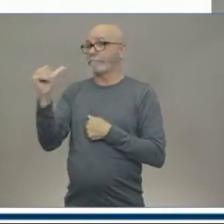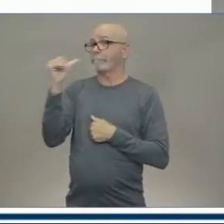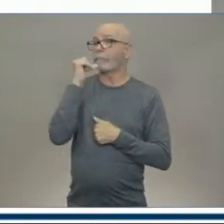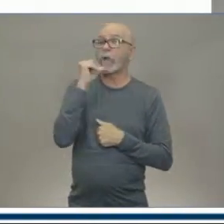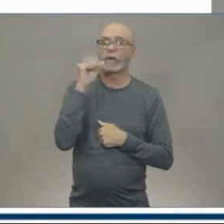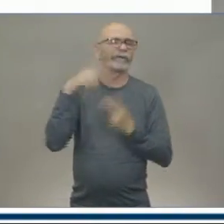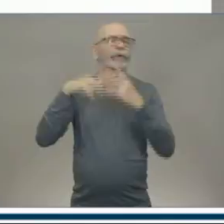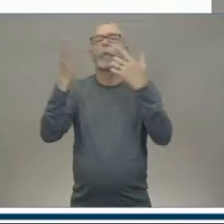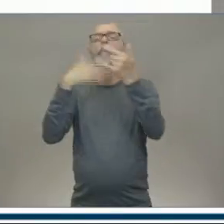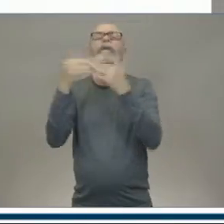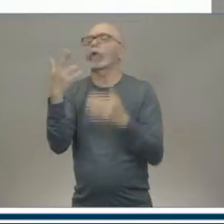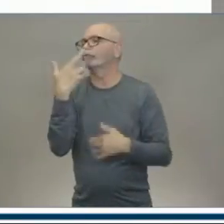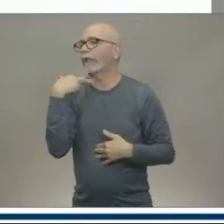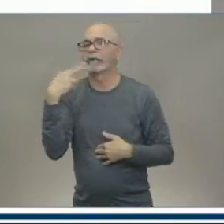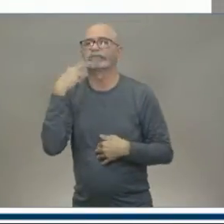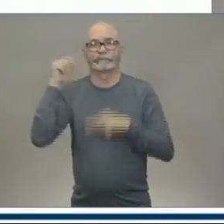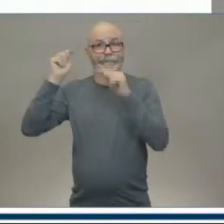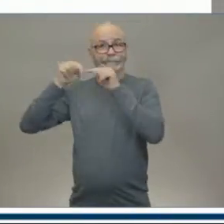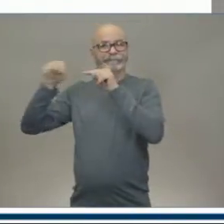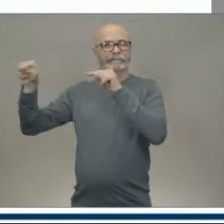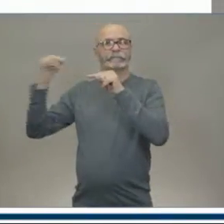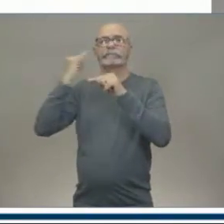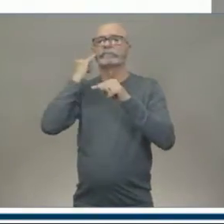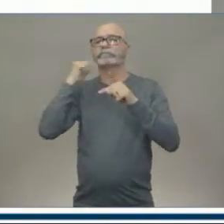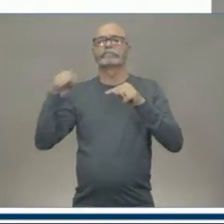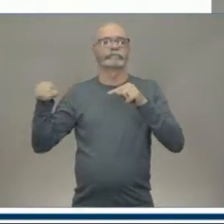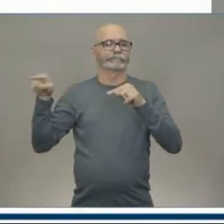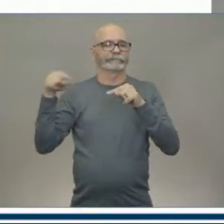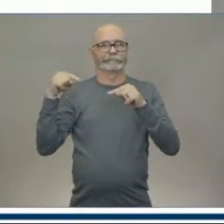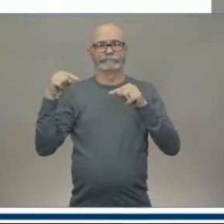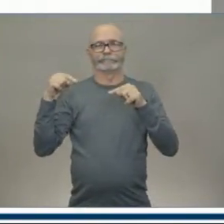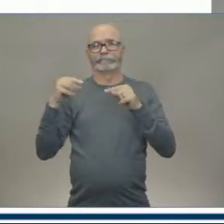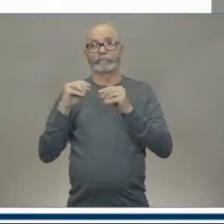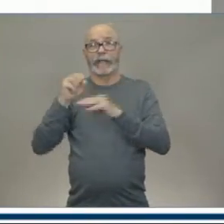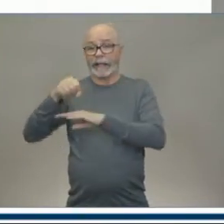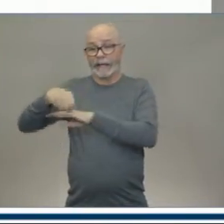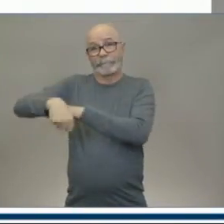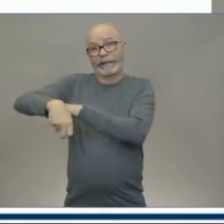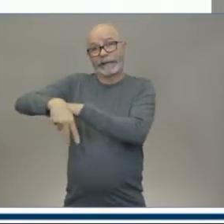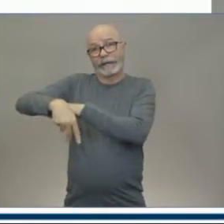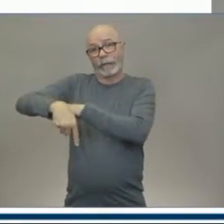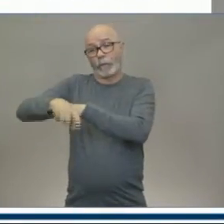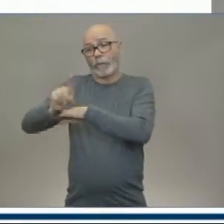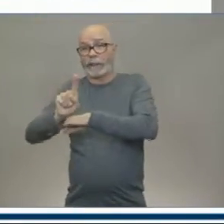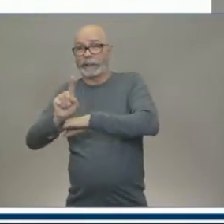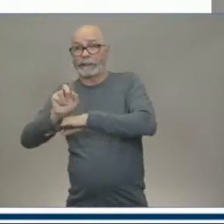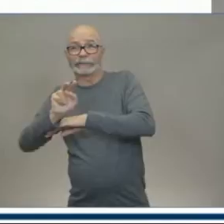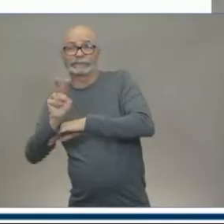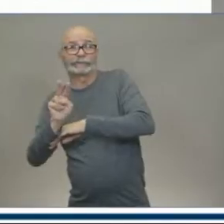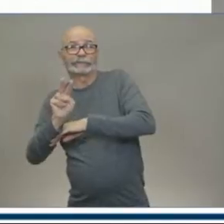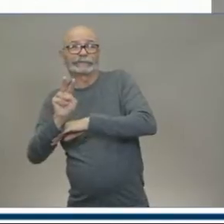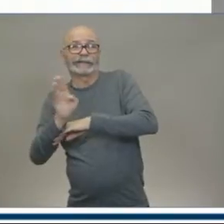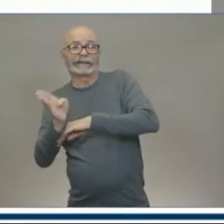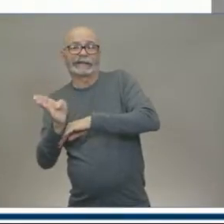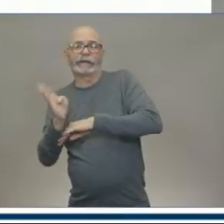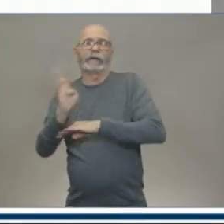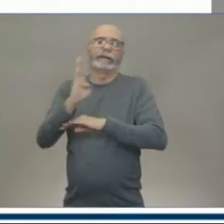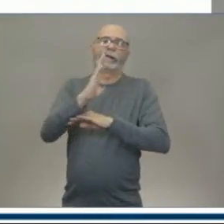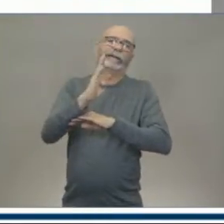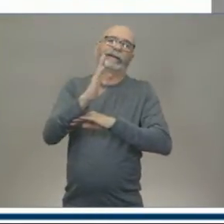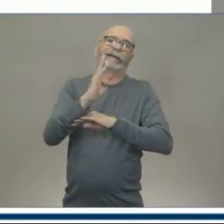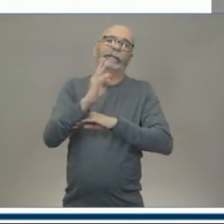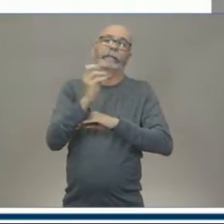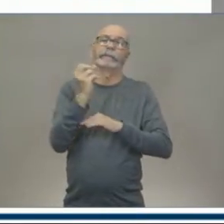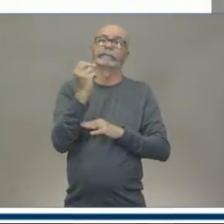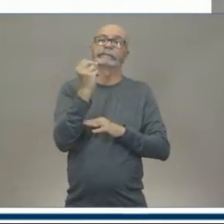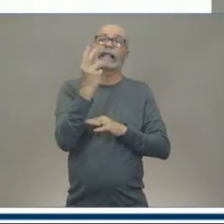one of the tools that we need to look at is rolling back hours, now that we're at a higher level of risk, that is something that is certainly on the table